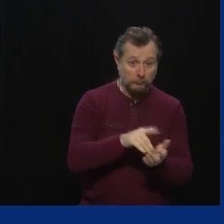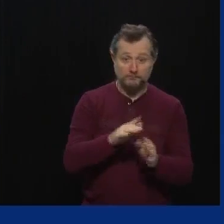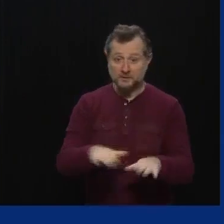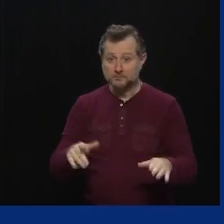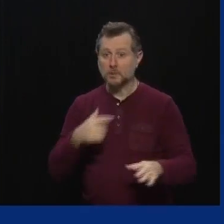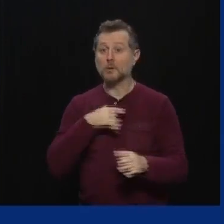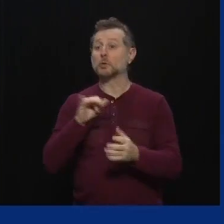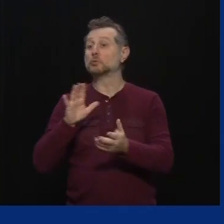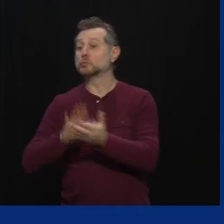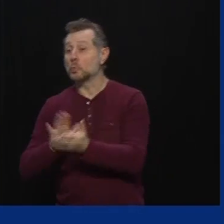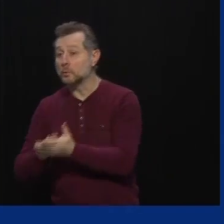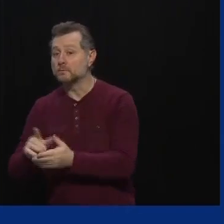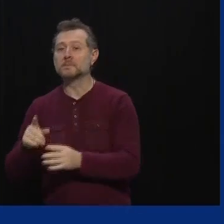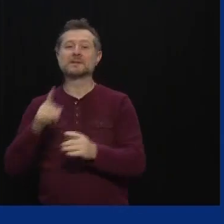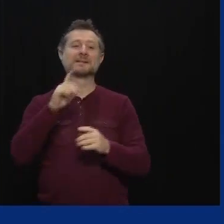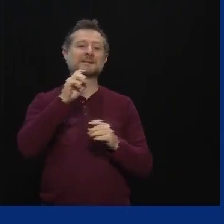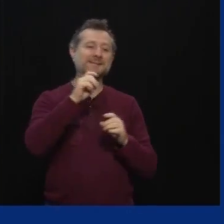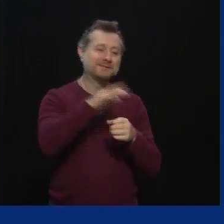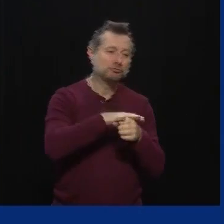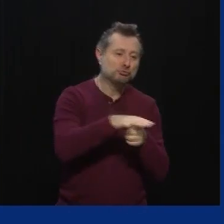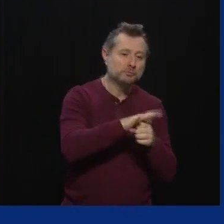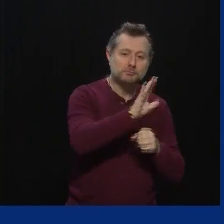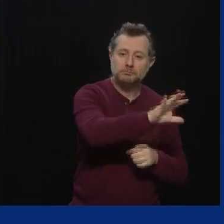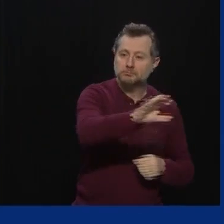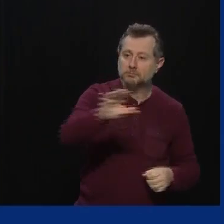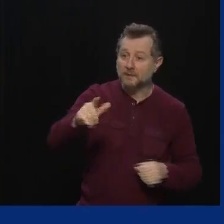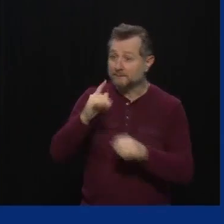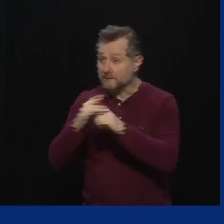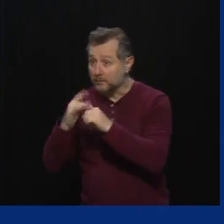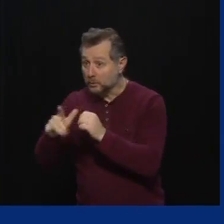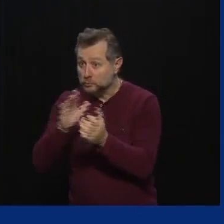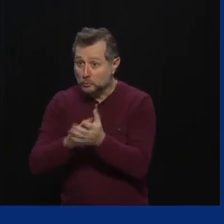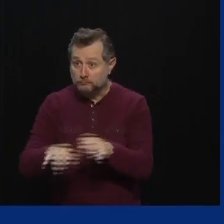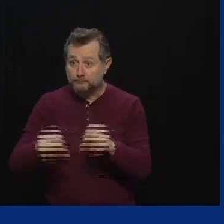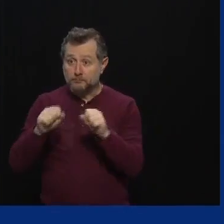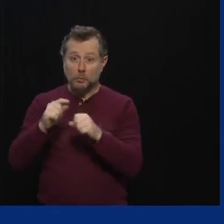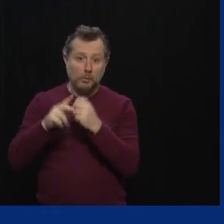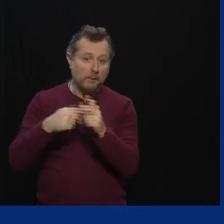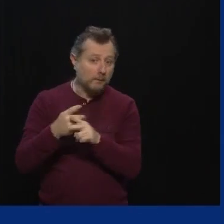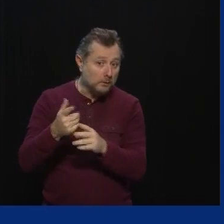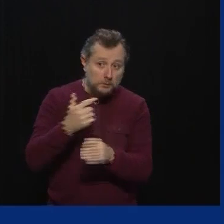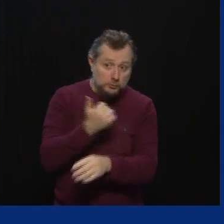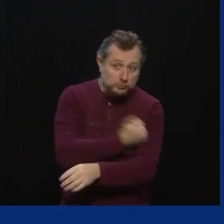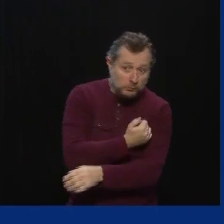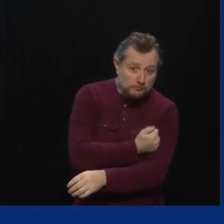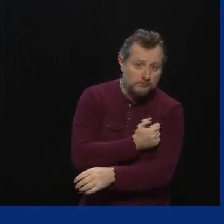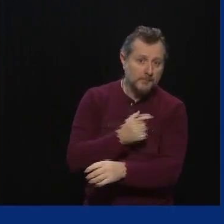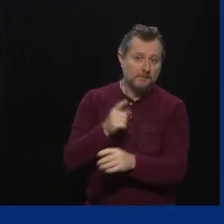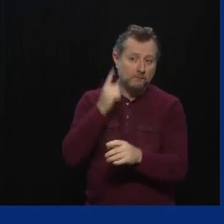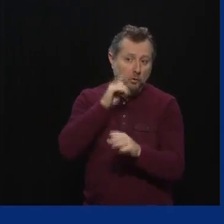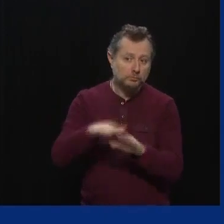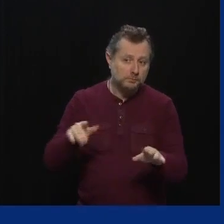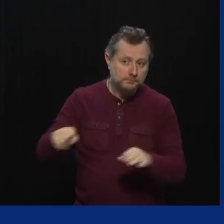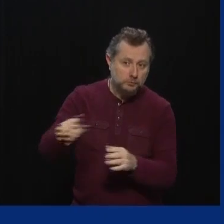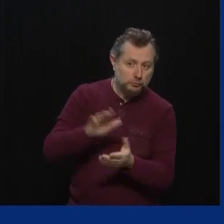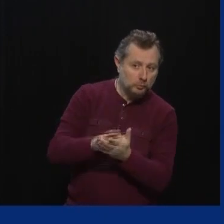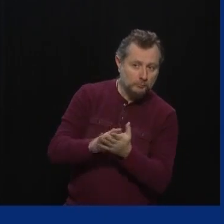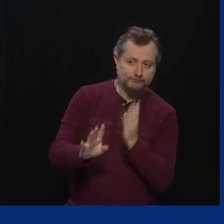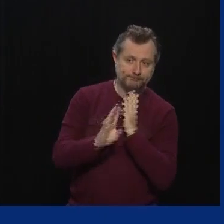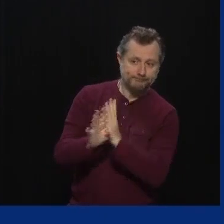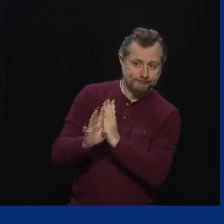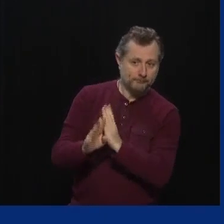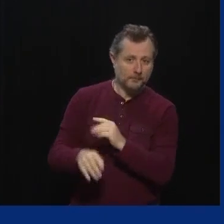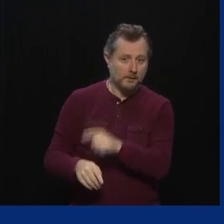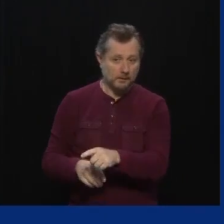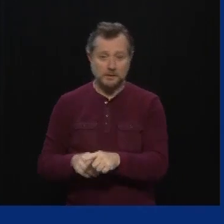to school districts about the availability of administering the shot for children in schools as well. So we're going to be doing a lot of